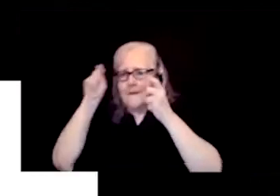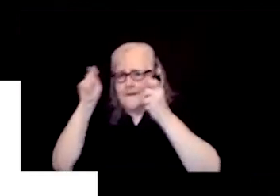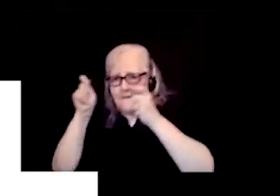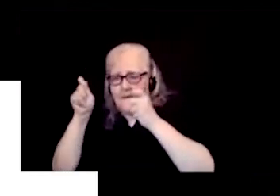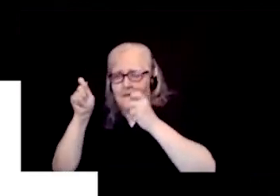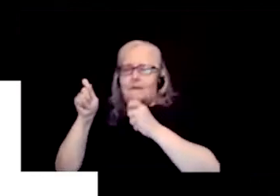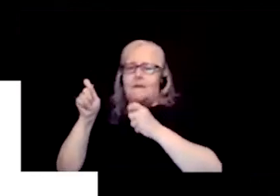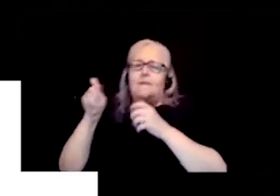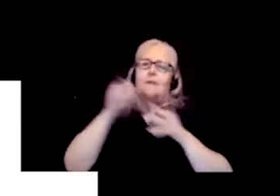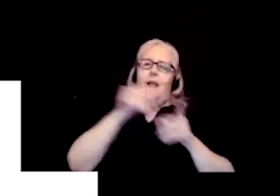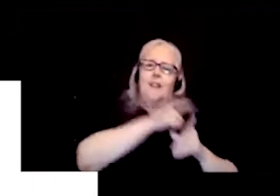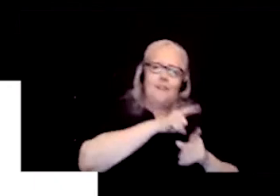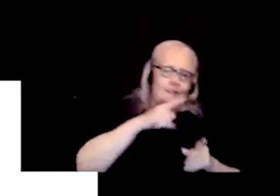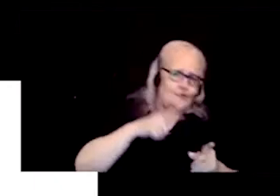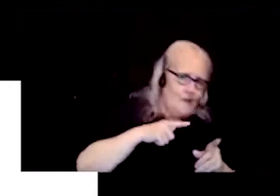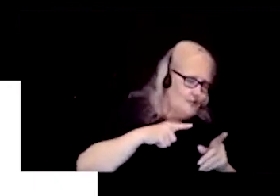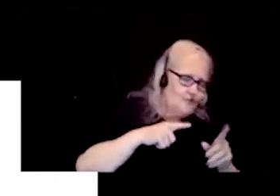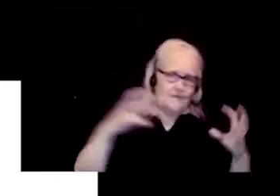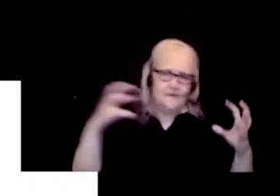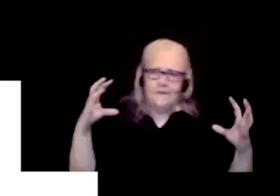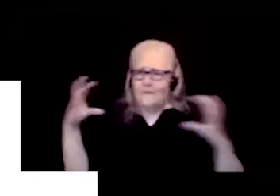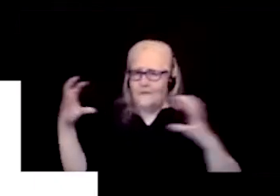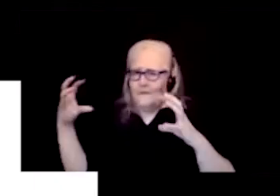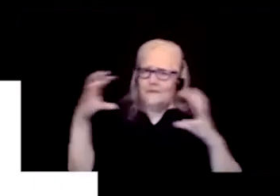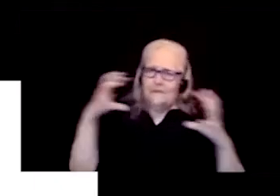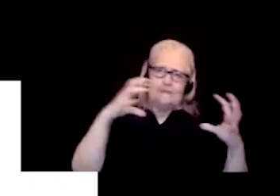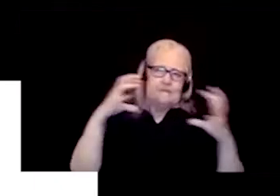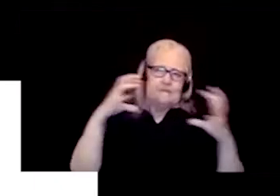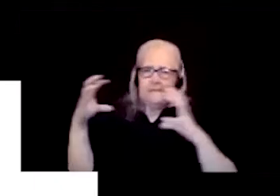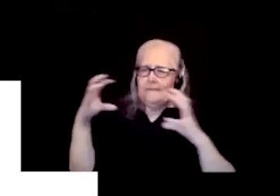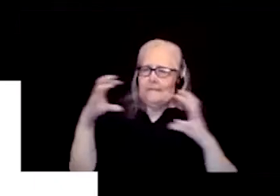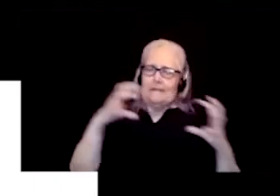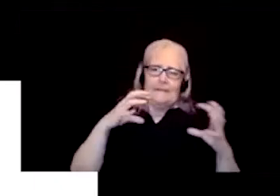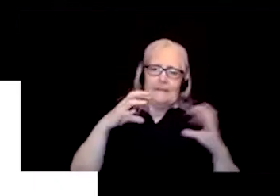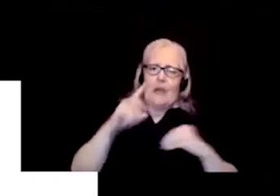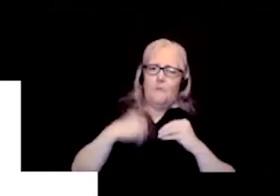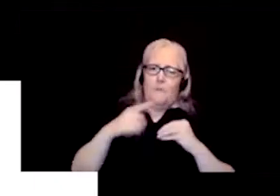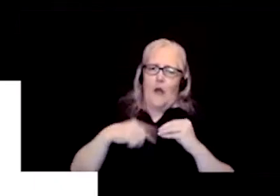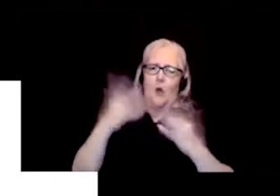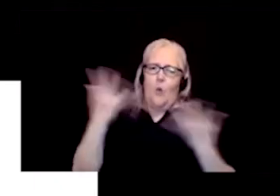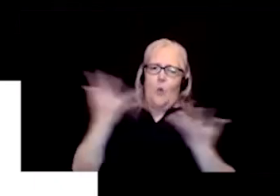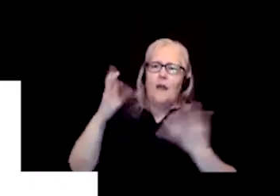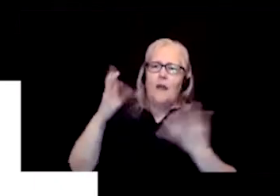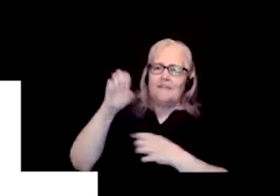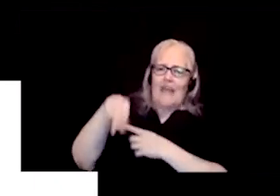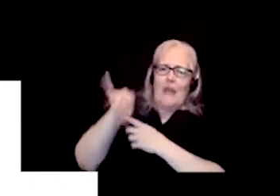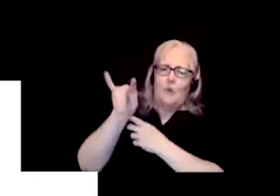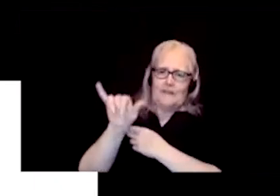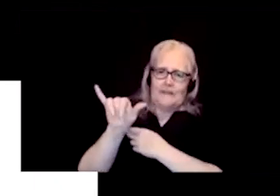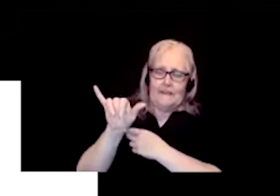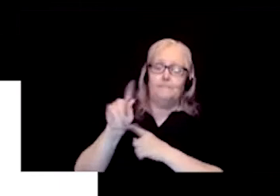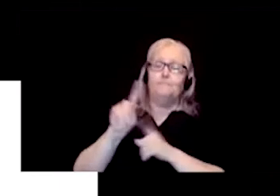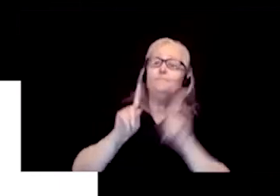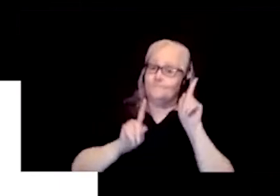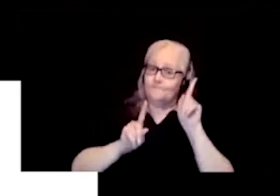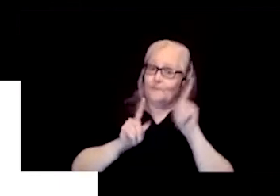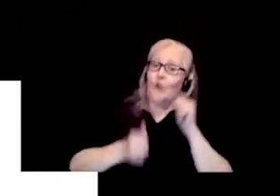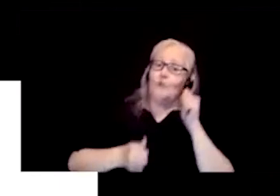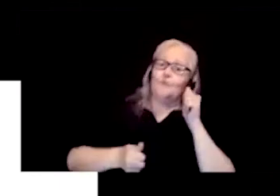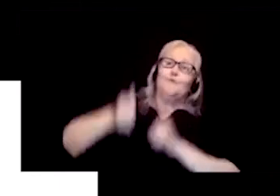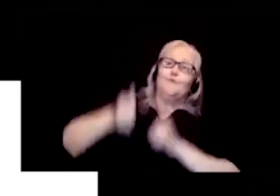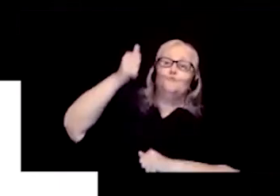branches of our government relative to the equity agenda. But the US Supreme Court has been a little